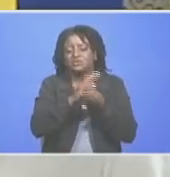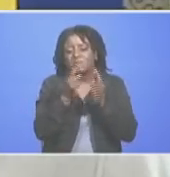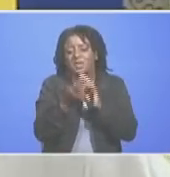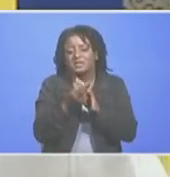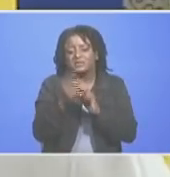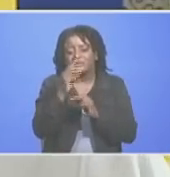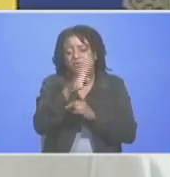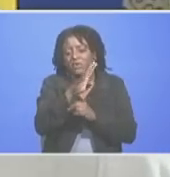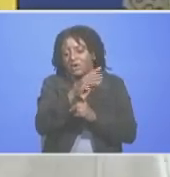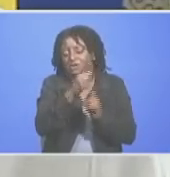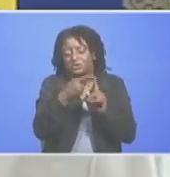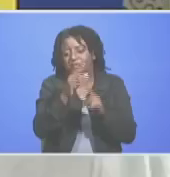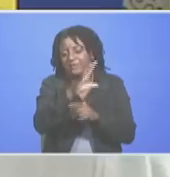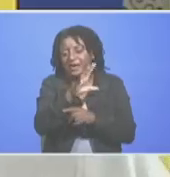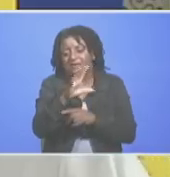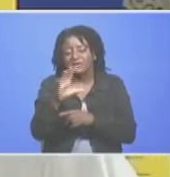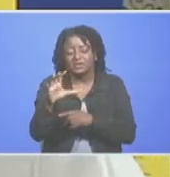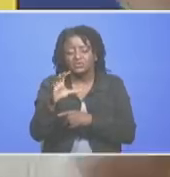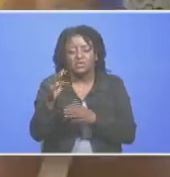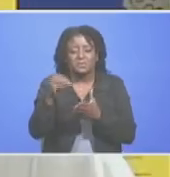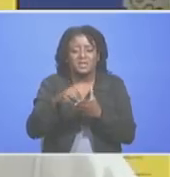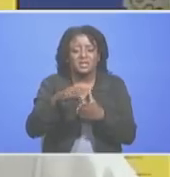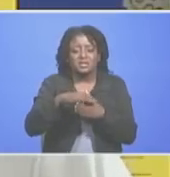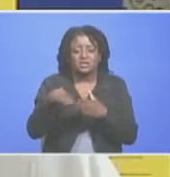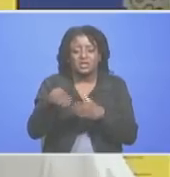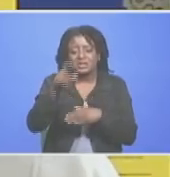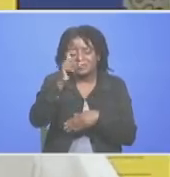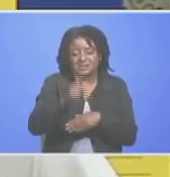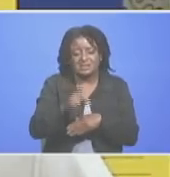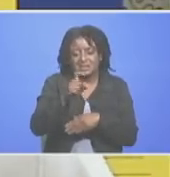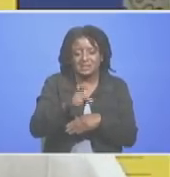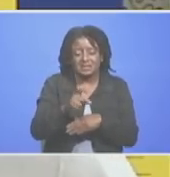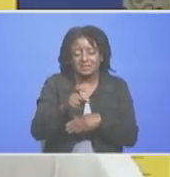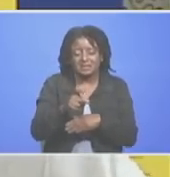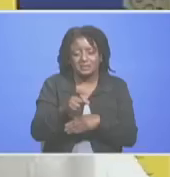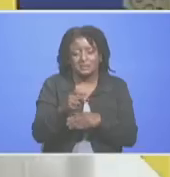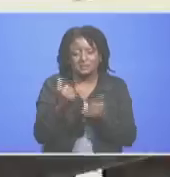infrastructural works that the country needs in its educational plan this minute.